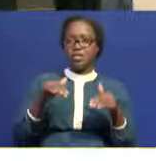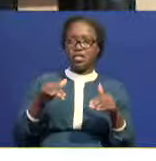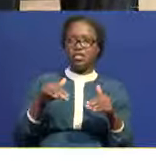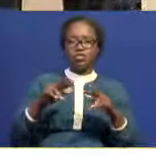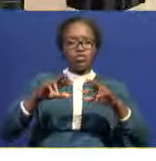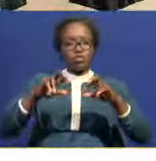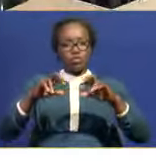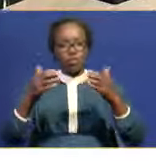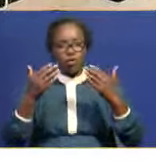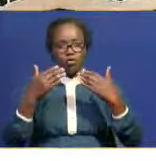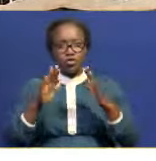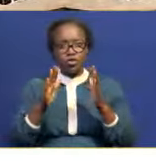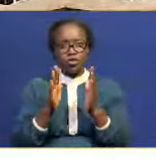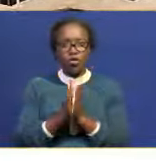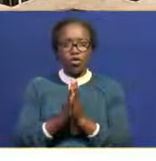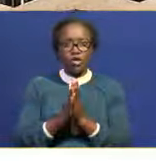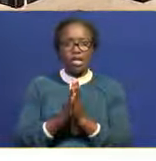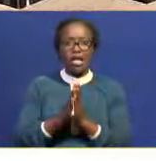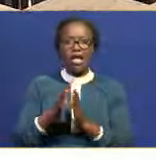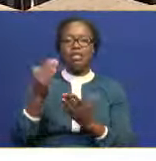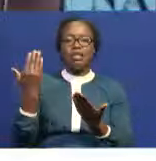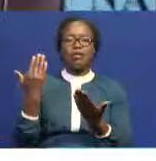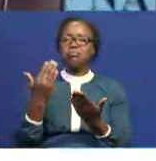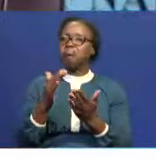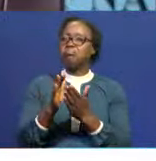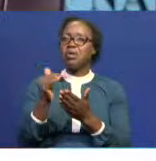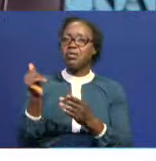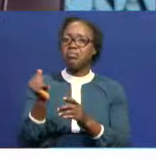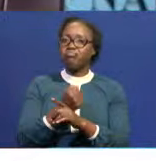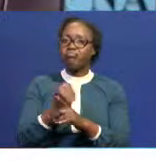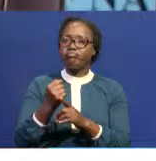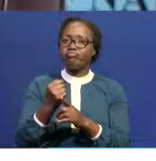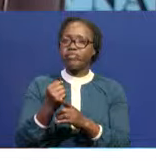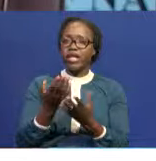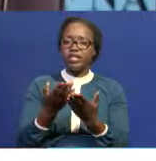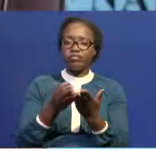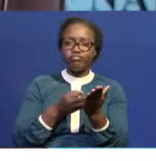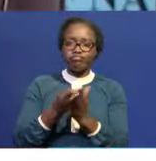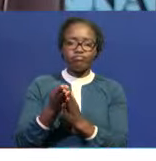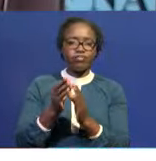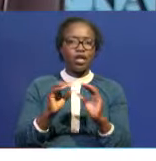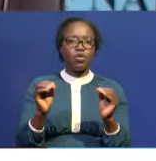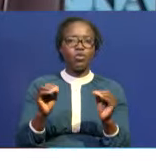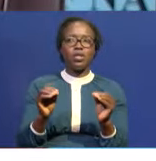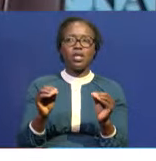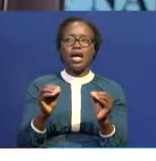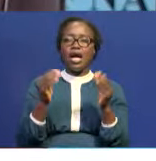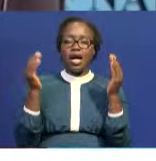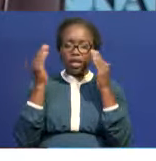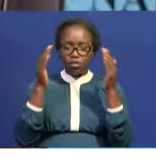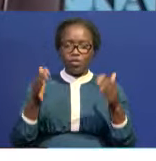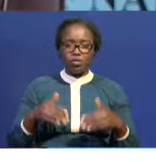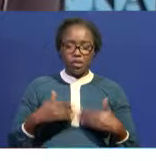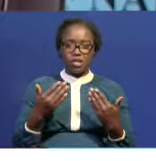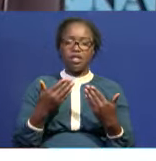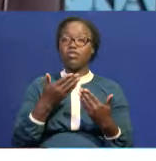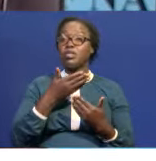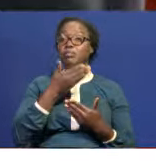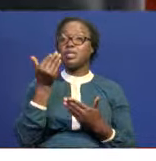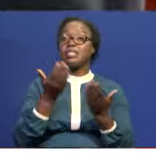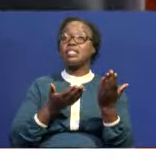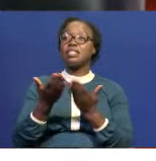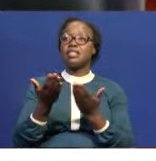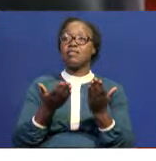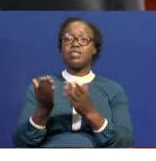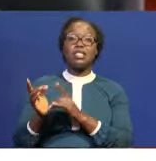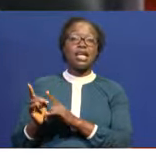kwa uchunguzi kuhusu madai ya utovu wa maadili na hujuma. Just want to commit myself to giving the best service that I can,